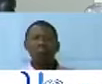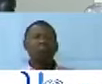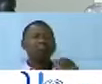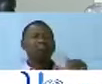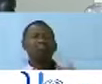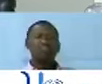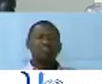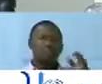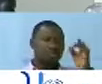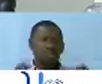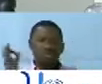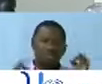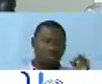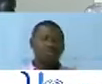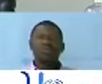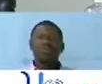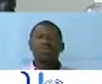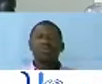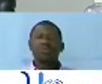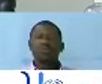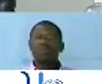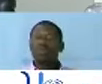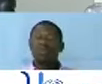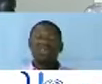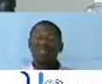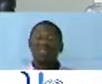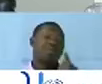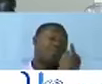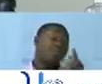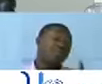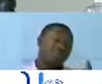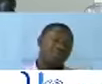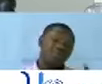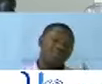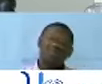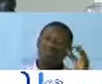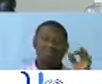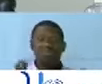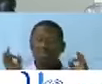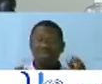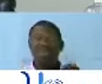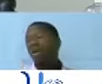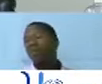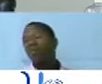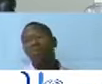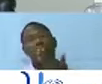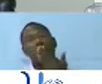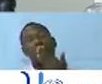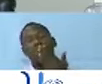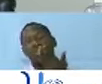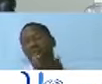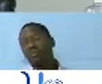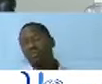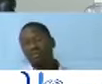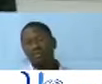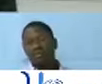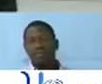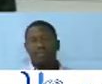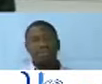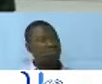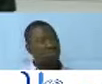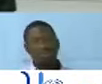nak dañ talat ñu ñepp ñu gedd courtam mujeegi courtam yi dal court yu wet la daan am. Although some of our